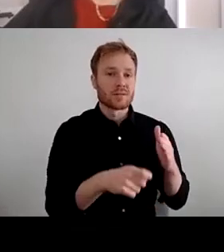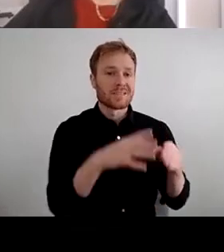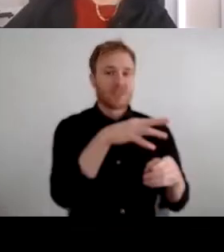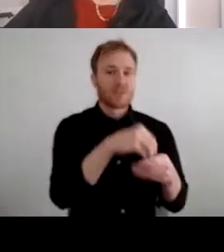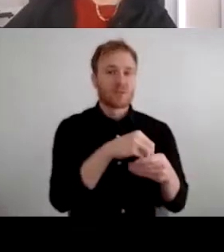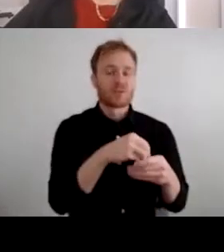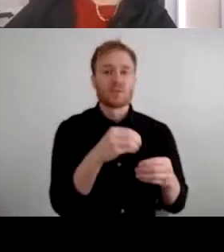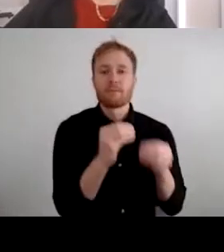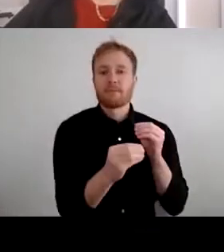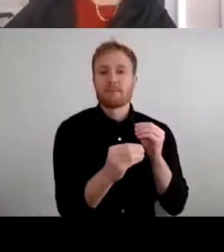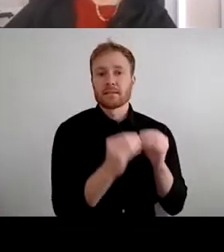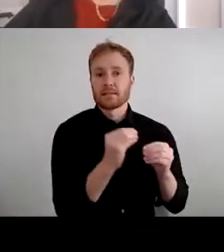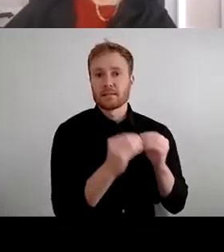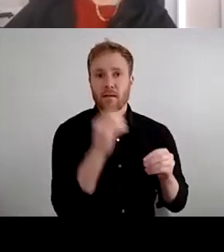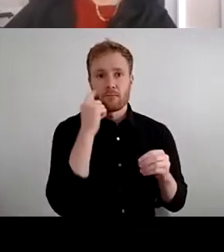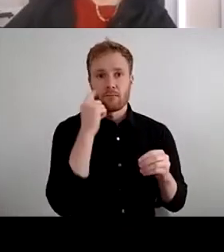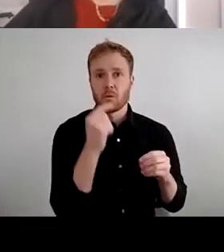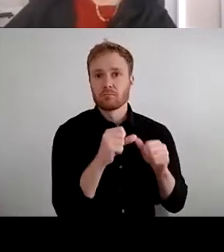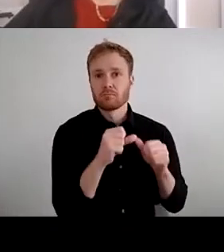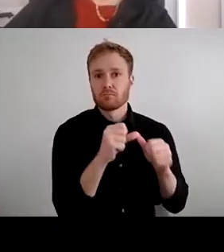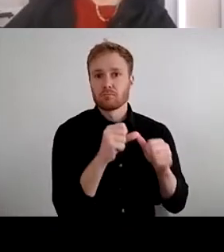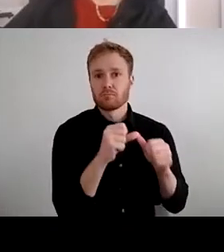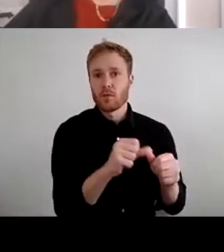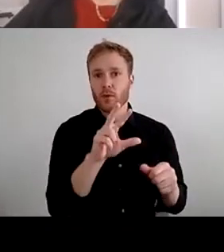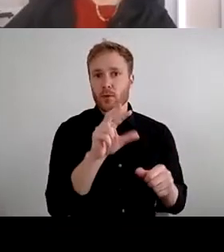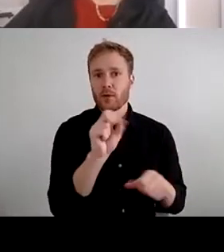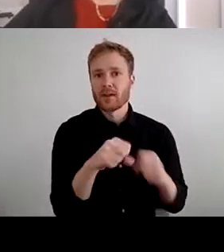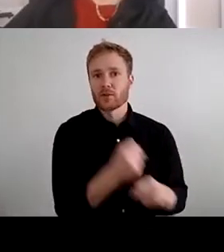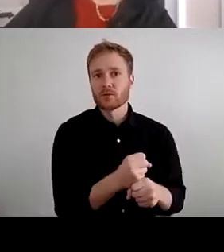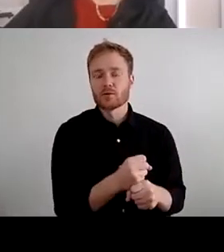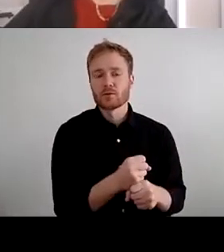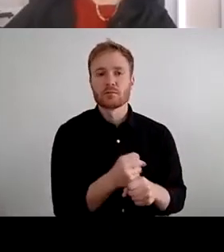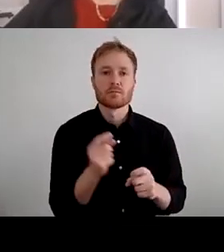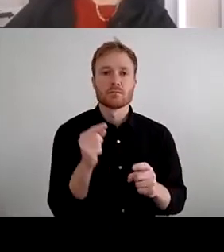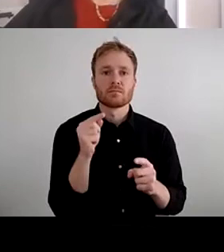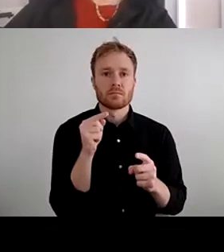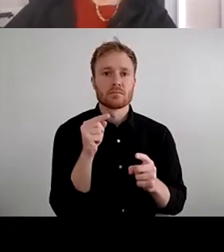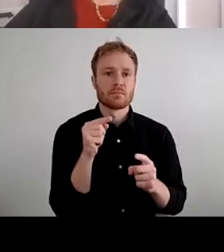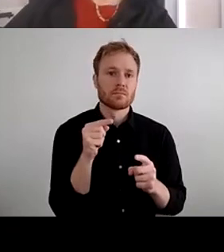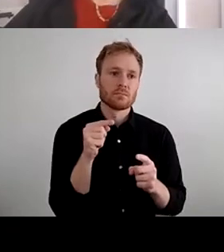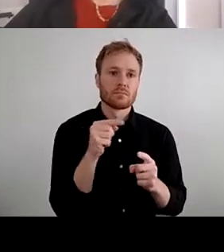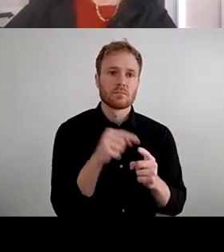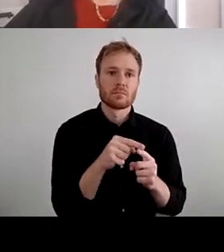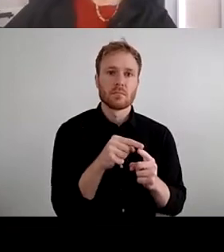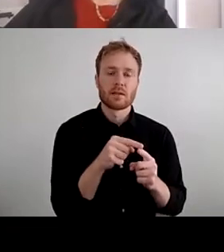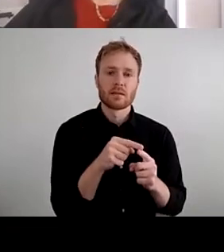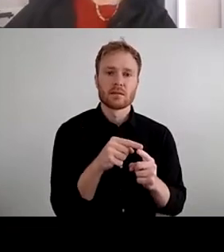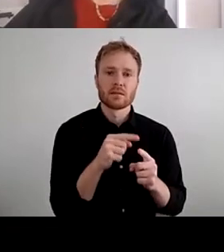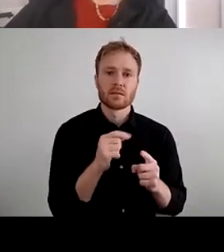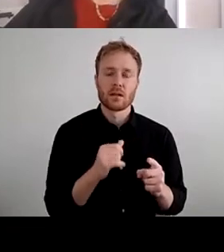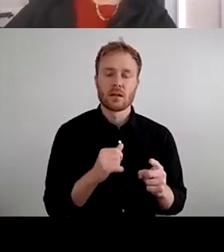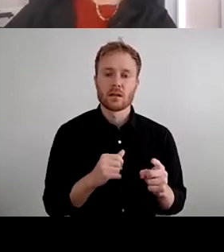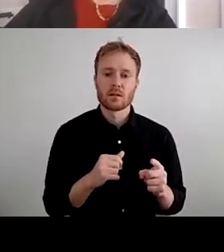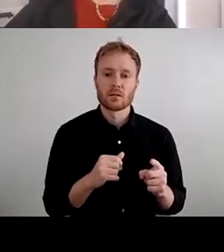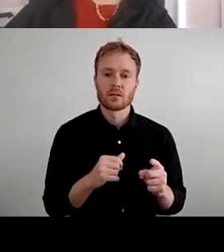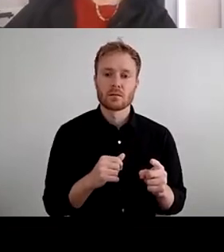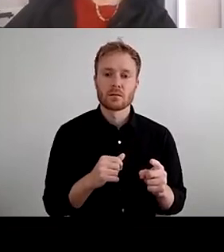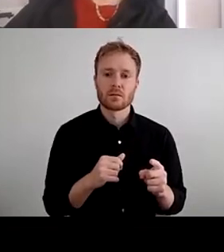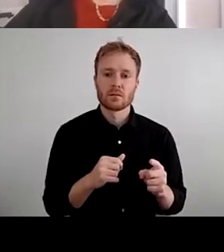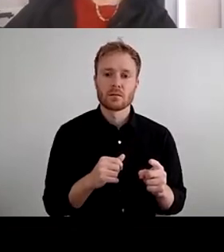maintenance for, I believe, 3 years until it syncs up with the overall city contractor